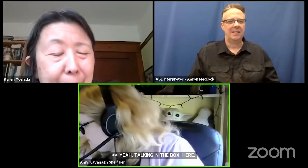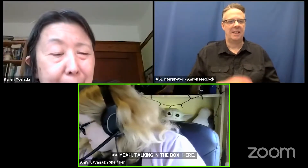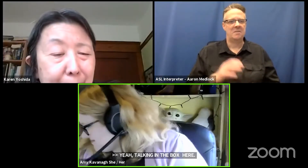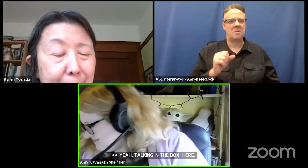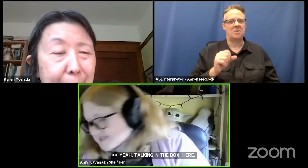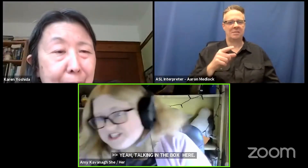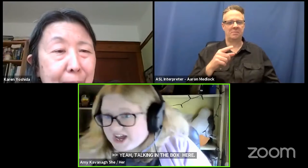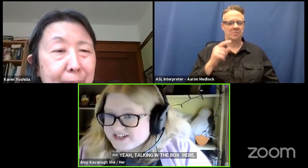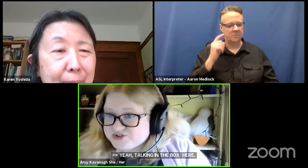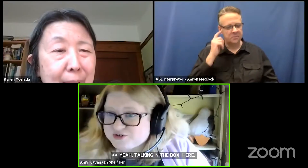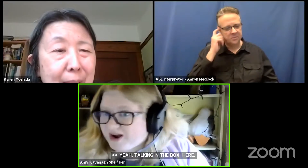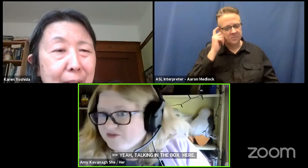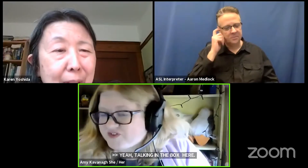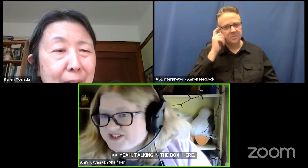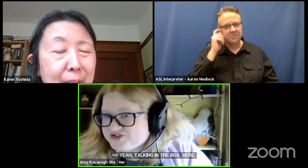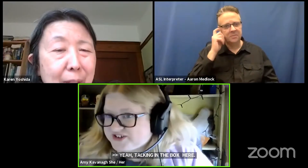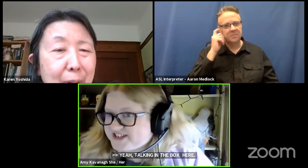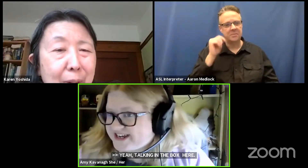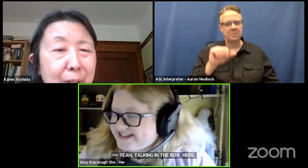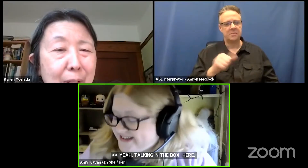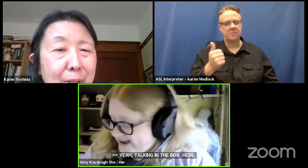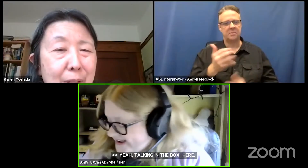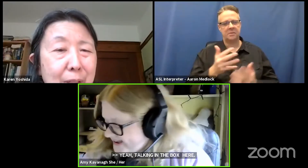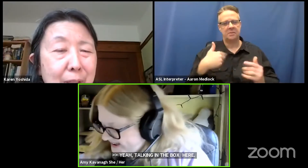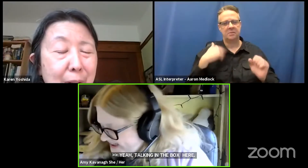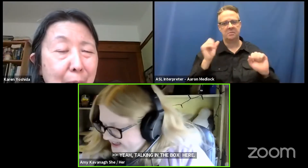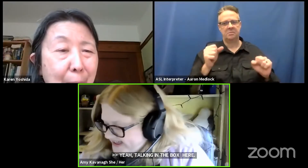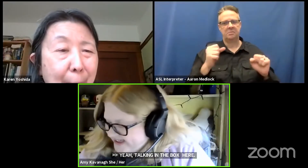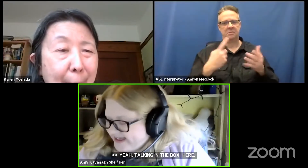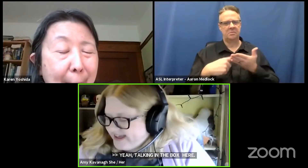things that I can talk about, if it's interesting, is